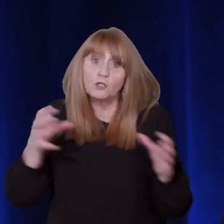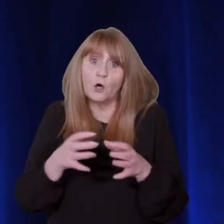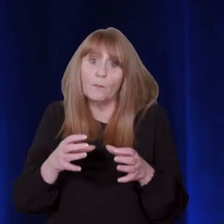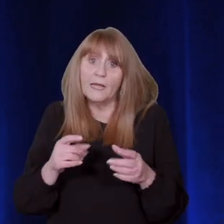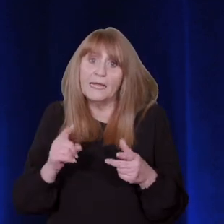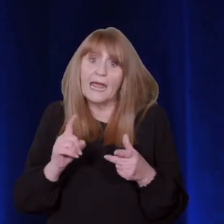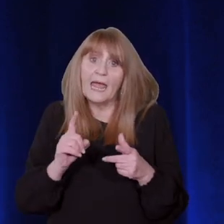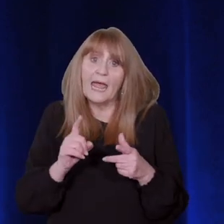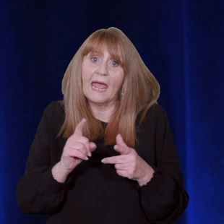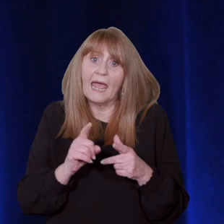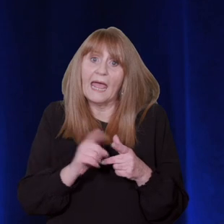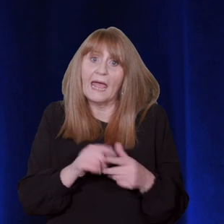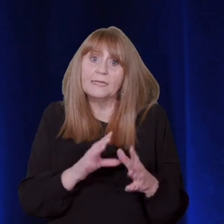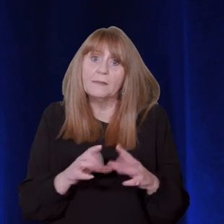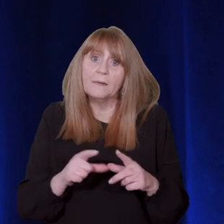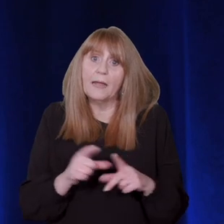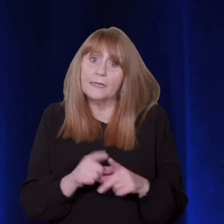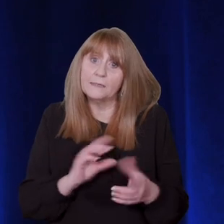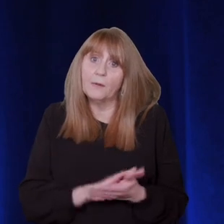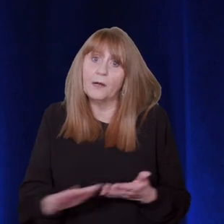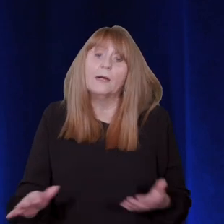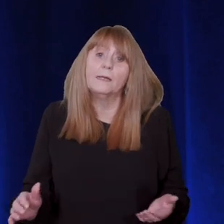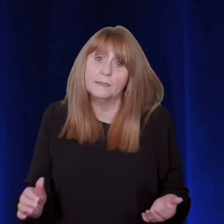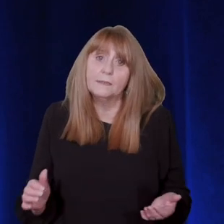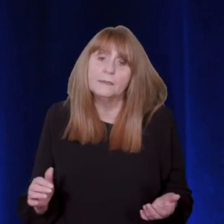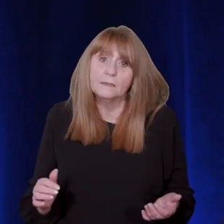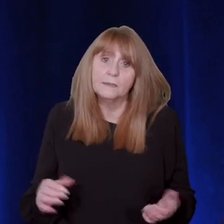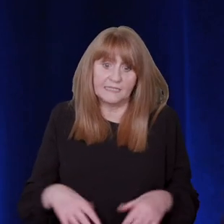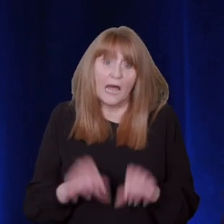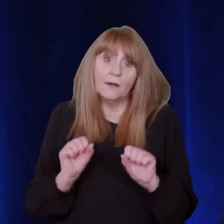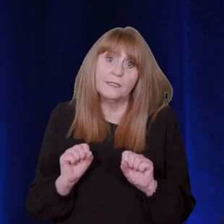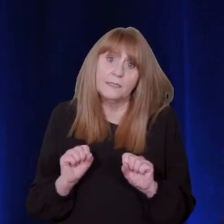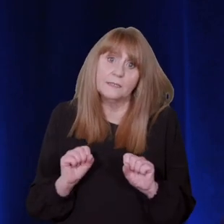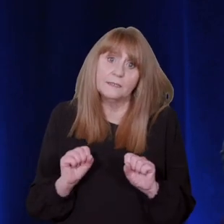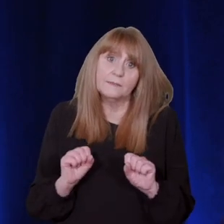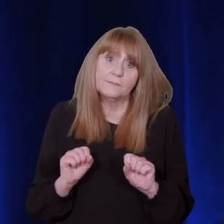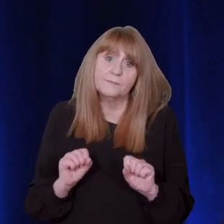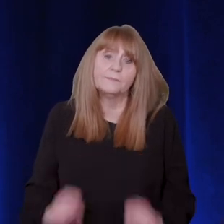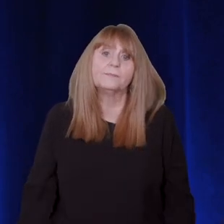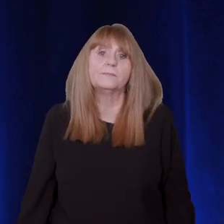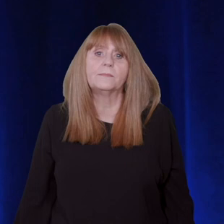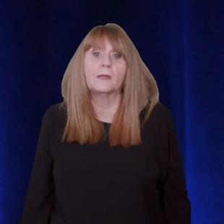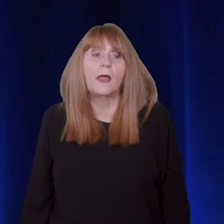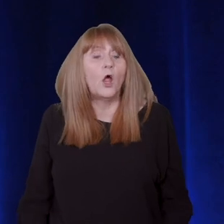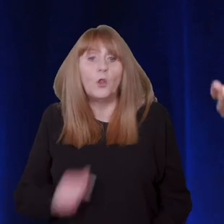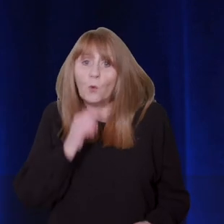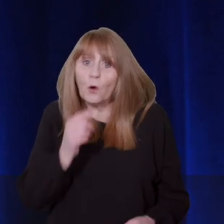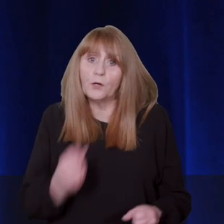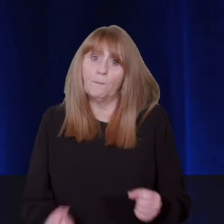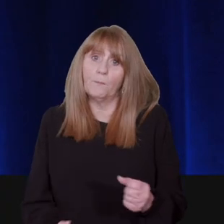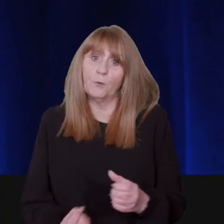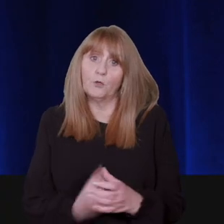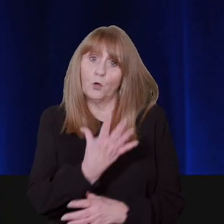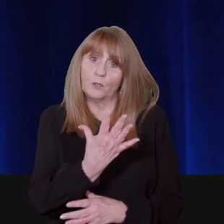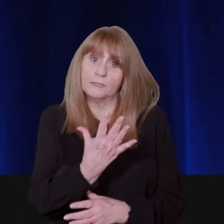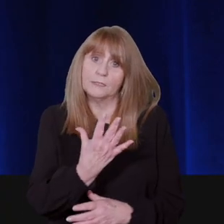different project. So you can promote something even in the doing of what you're doing. That word produce means to bring into